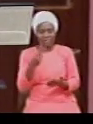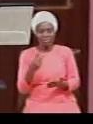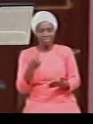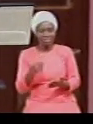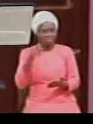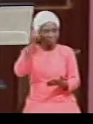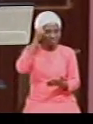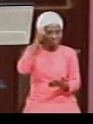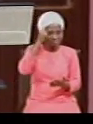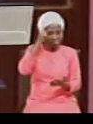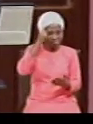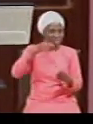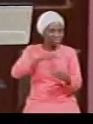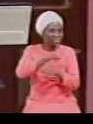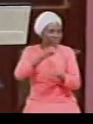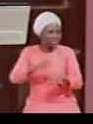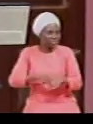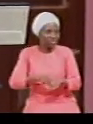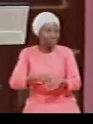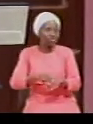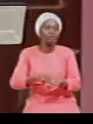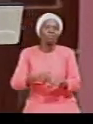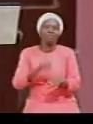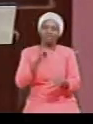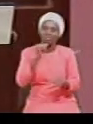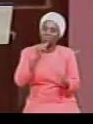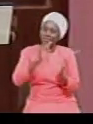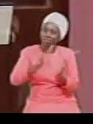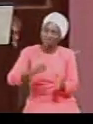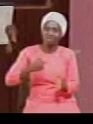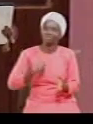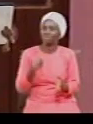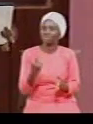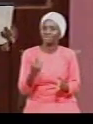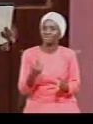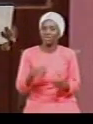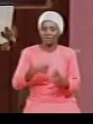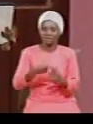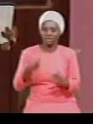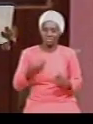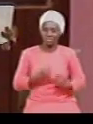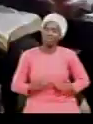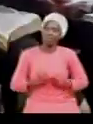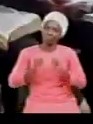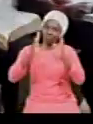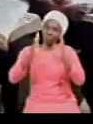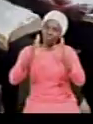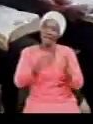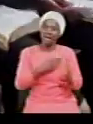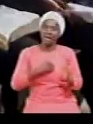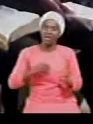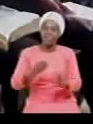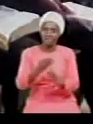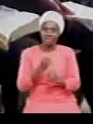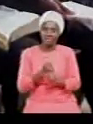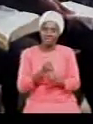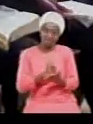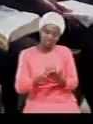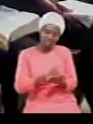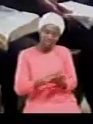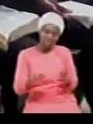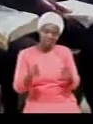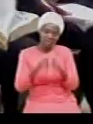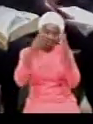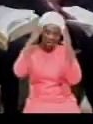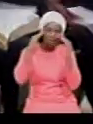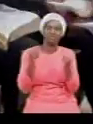nature will not leave me alone. And then we consecrate and have sanctification as an experience. He has